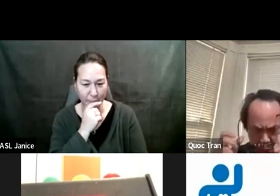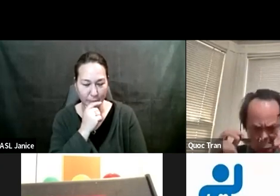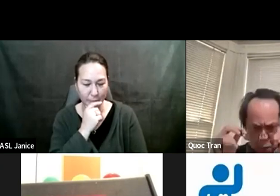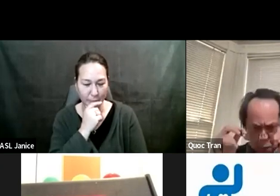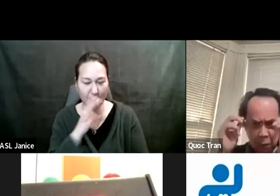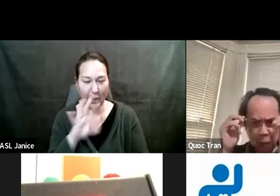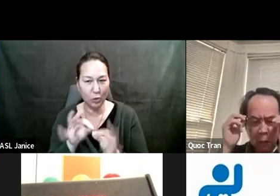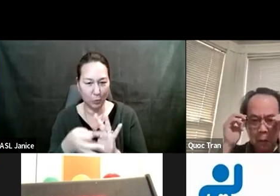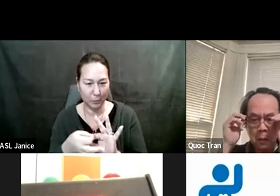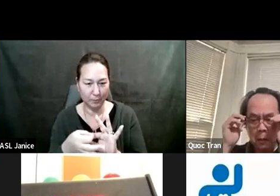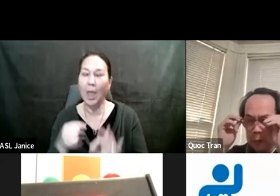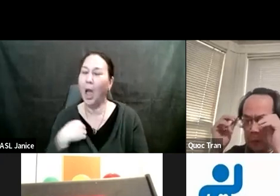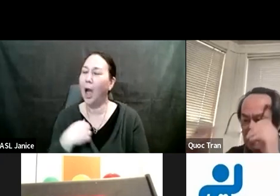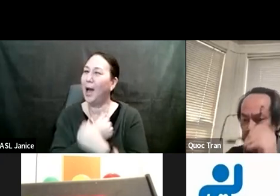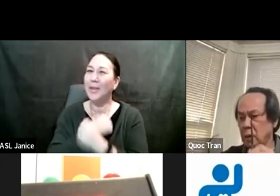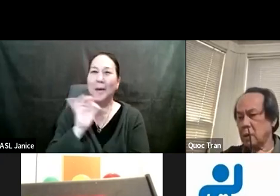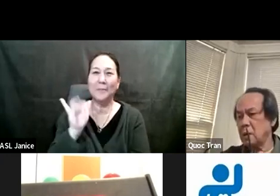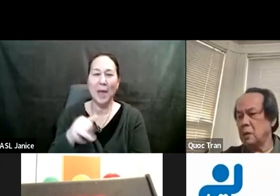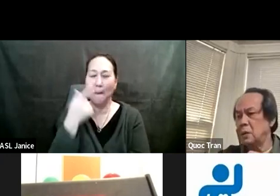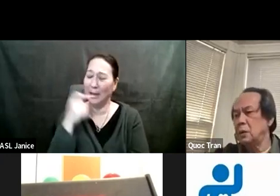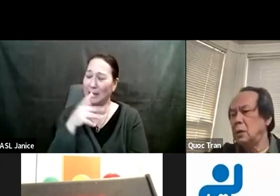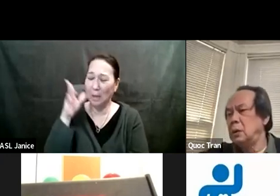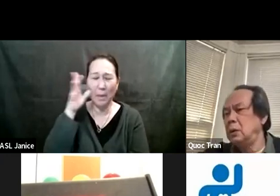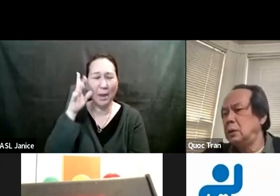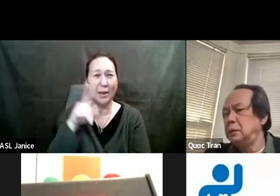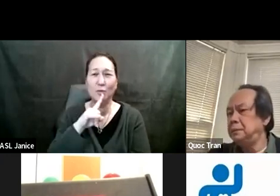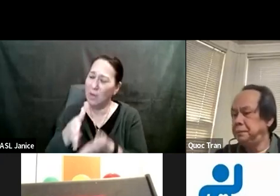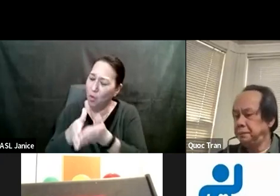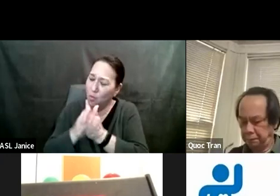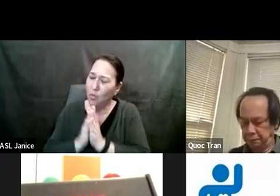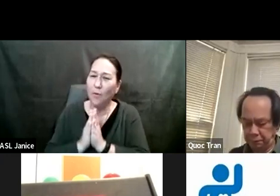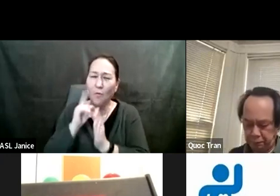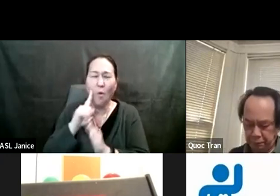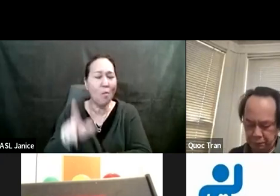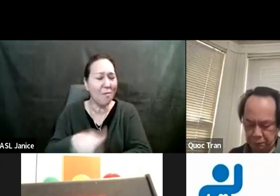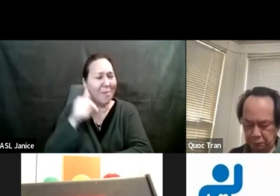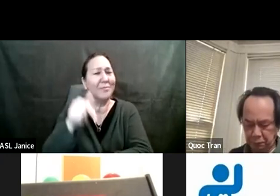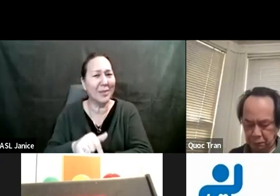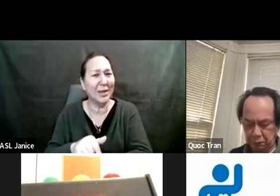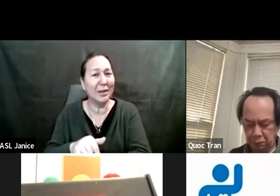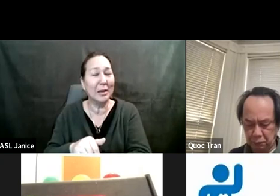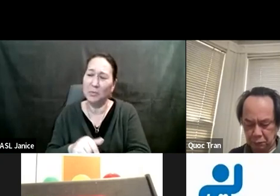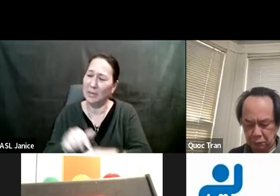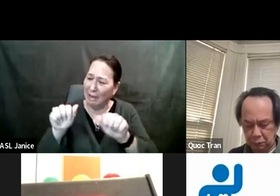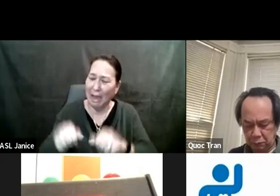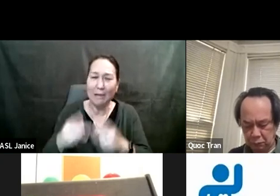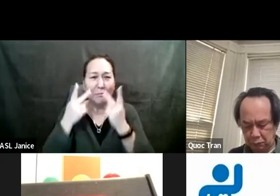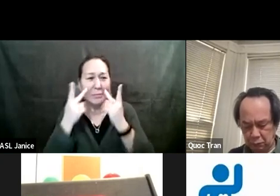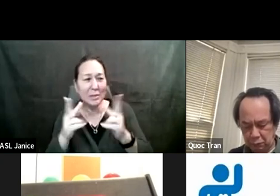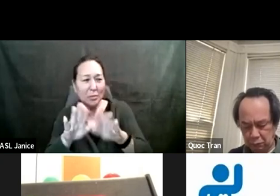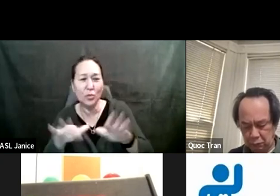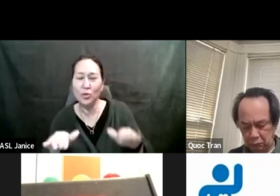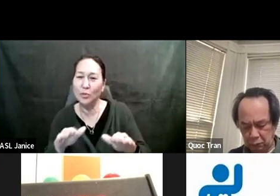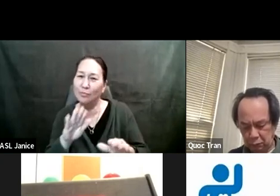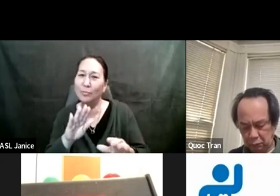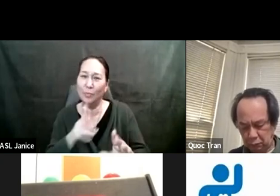I love it because the parents have requested this for so long to be able to see their children participating in the